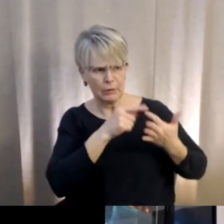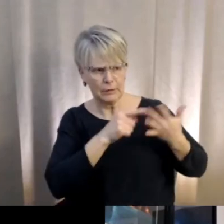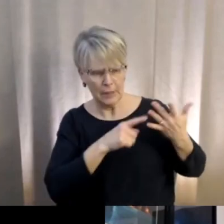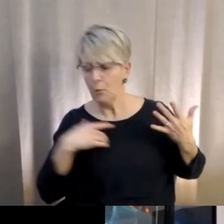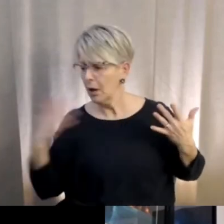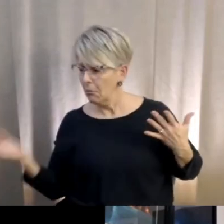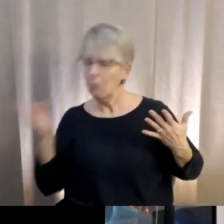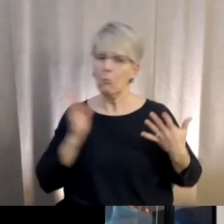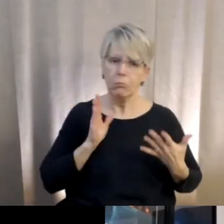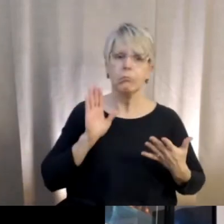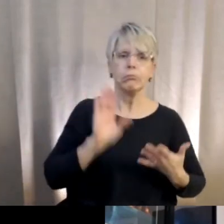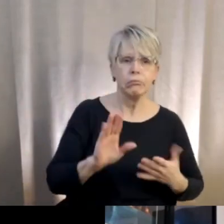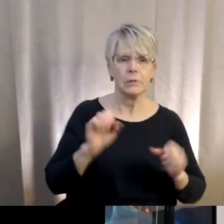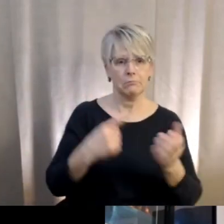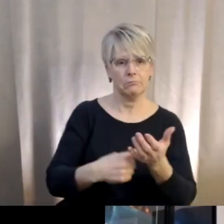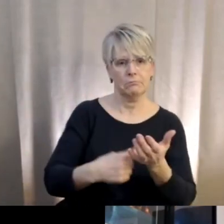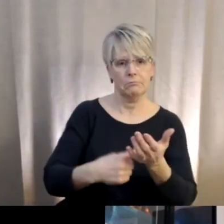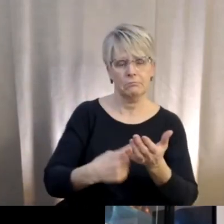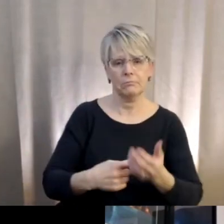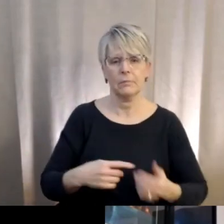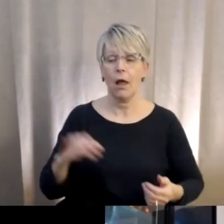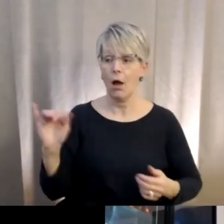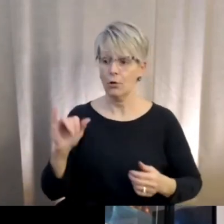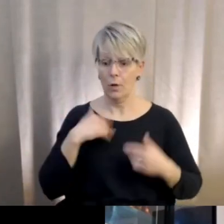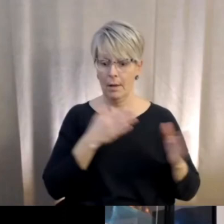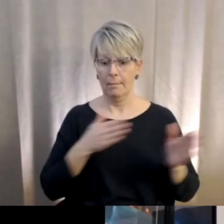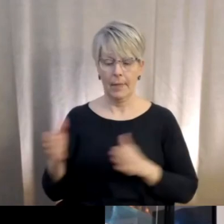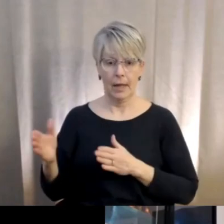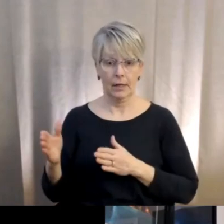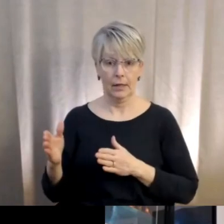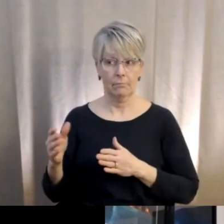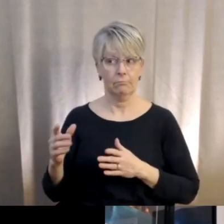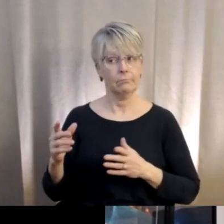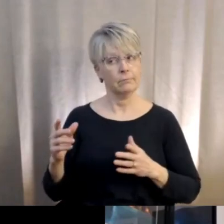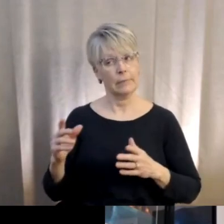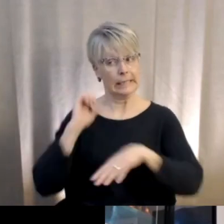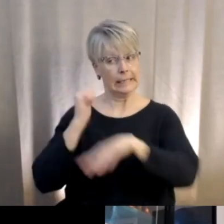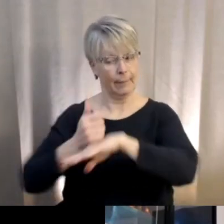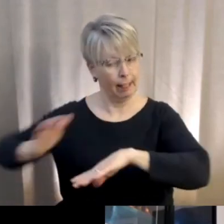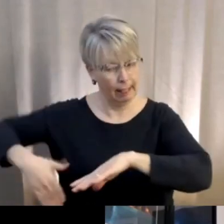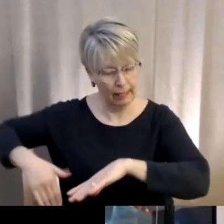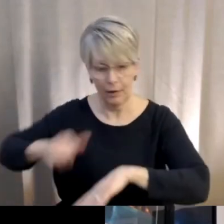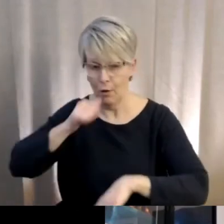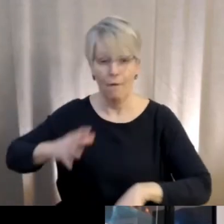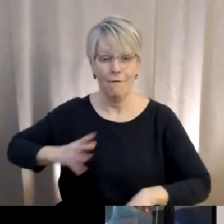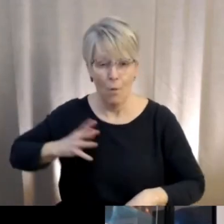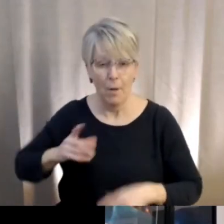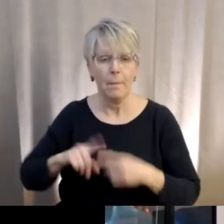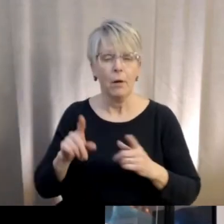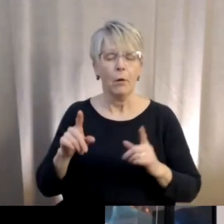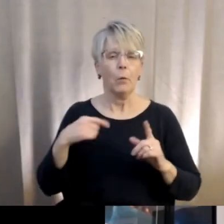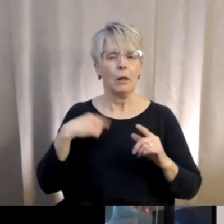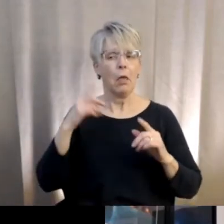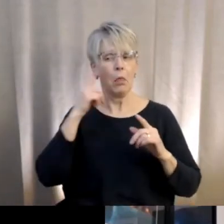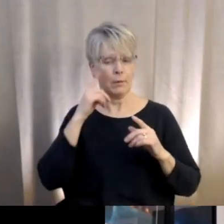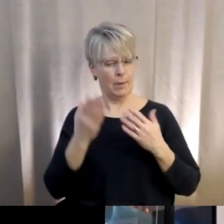with you. And we're also planning, informally, but still planning to continue something like